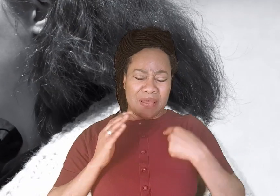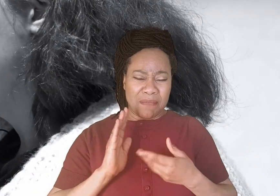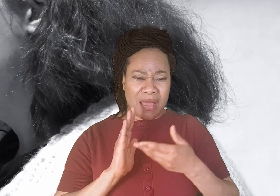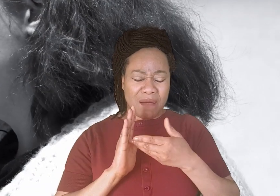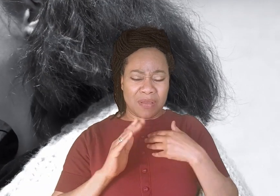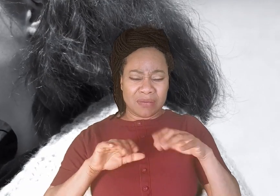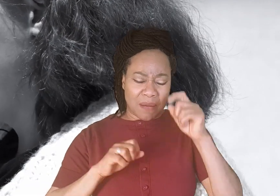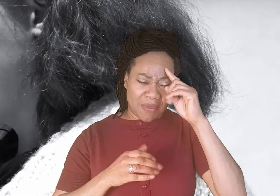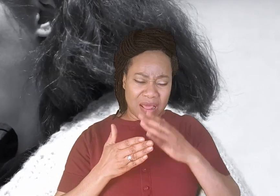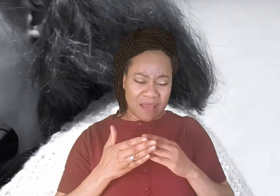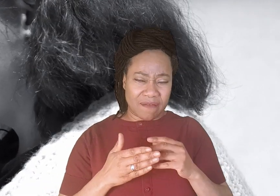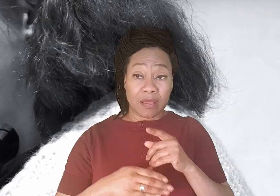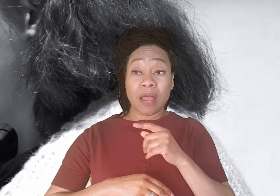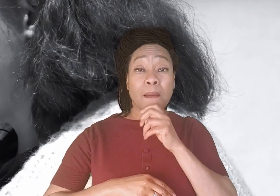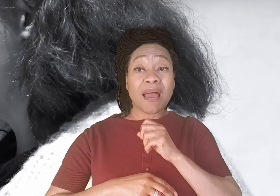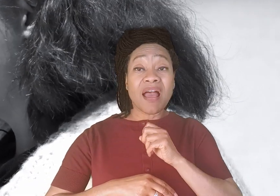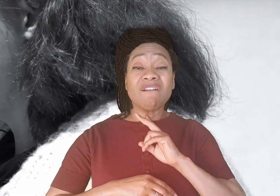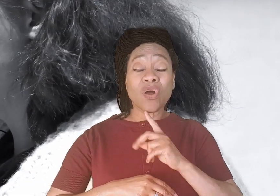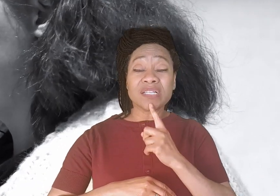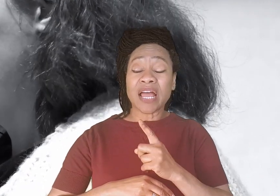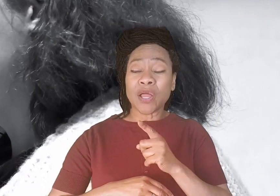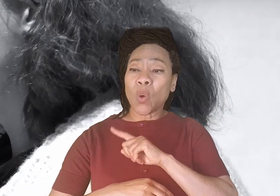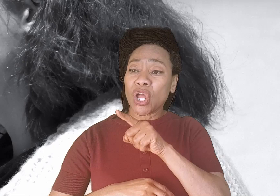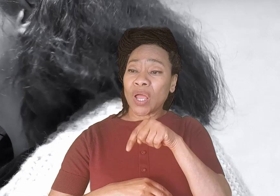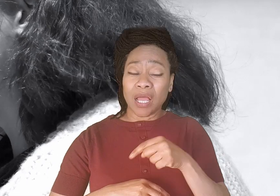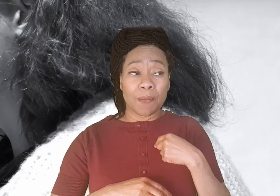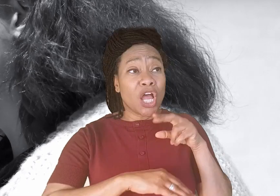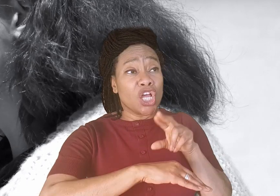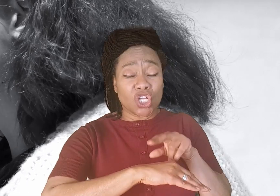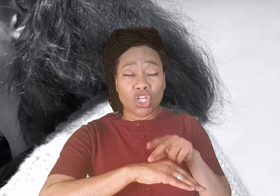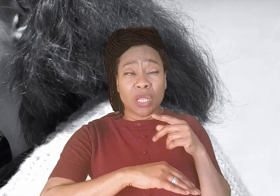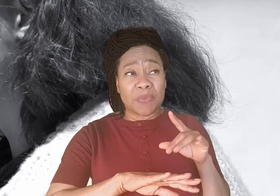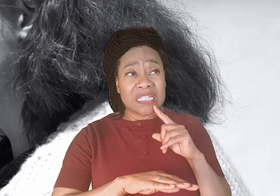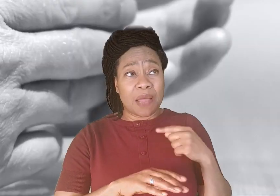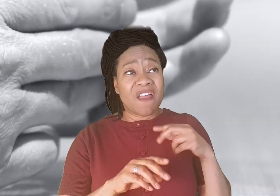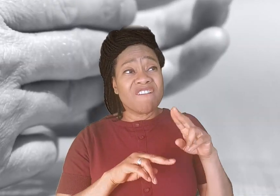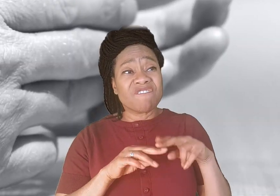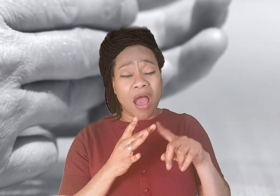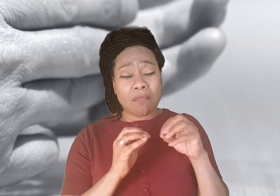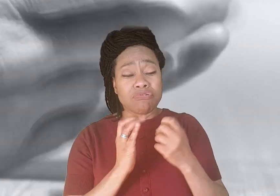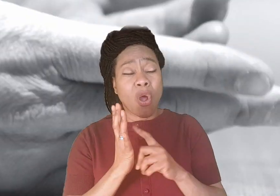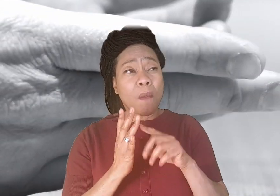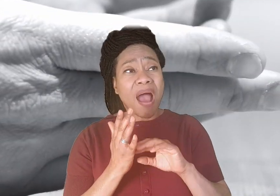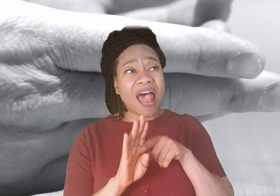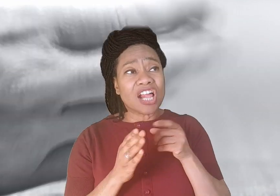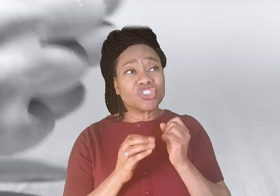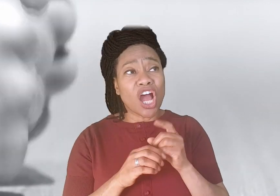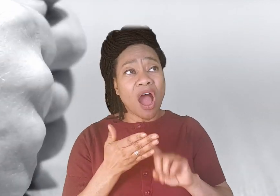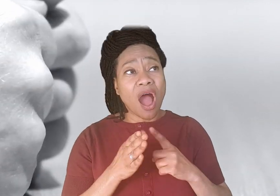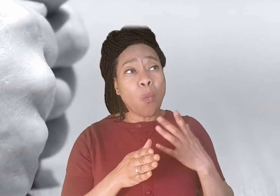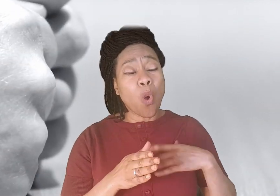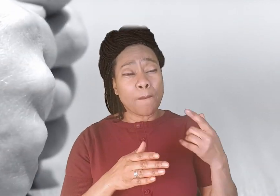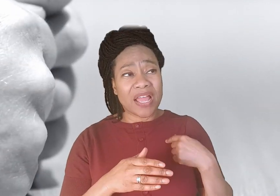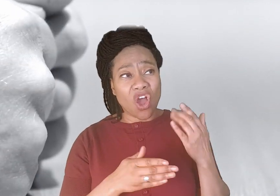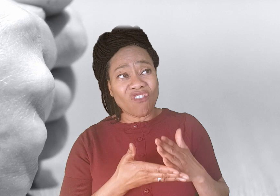Why are you here? My doctor diagnosed me with fibromyalgia and he wants to get a confirmation of diagnosis. Well, I don't believe in fibromyalgia, so there's